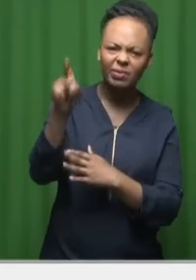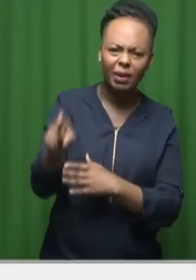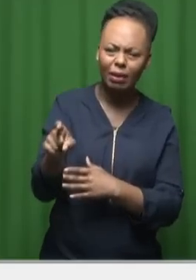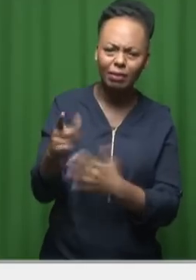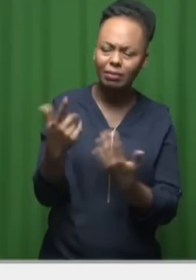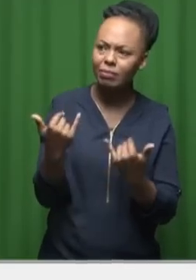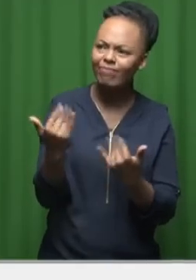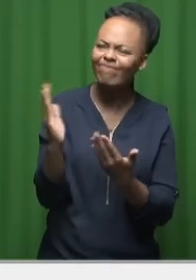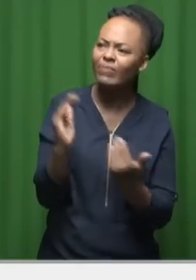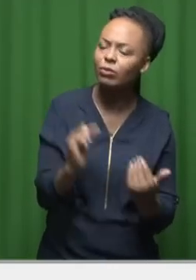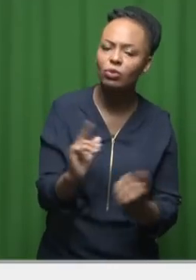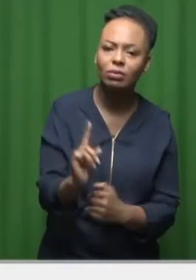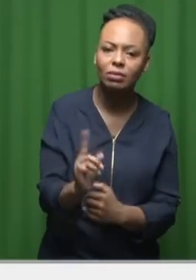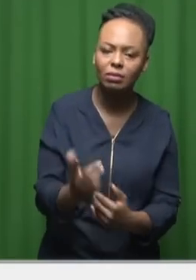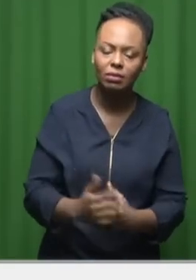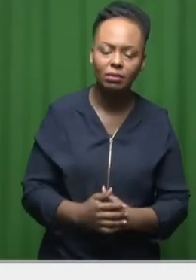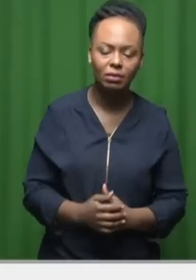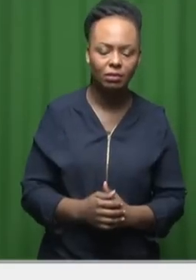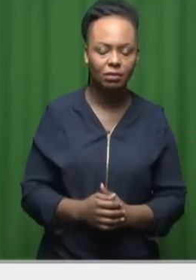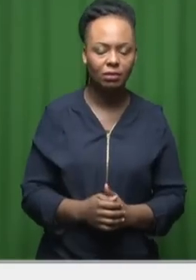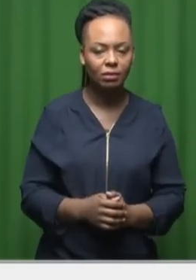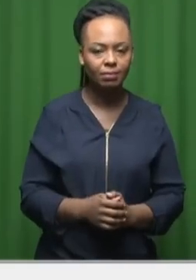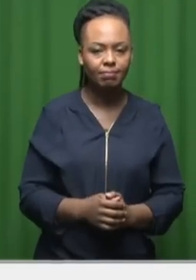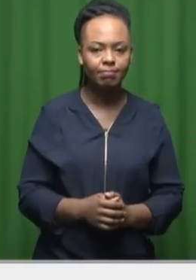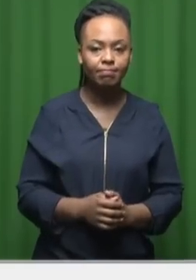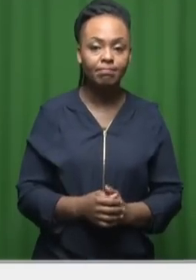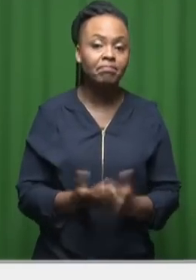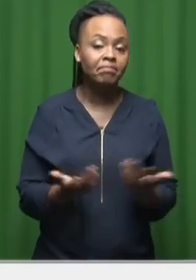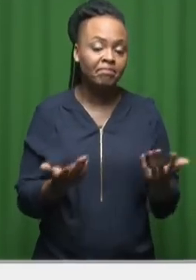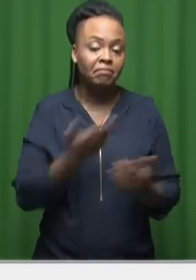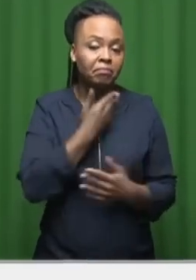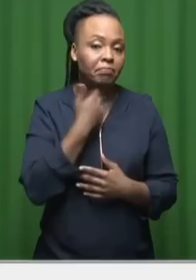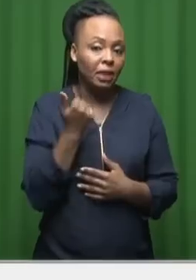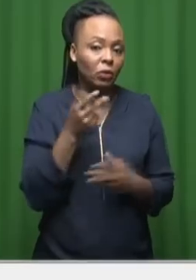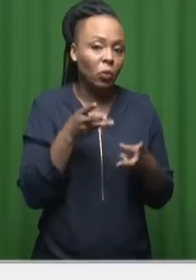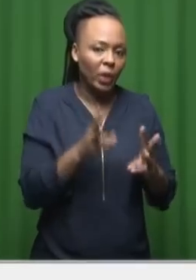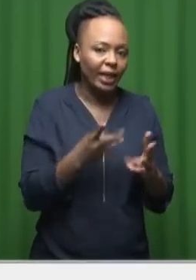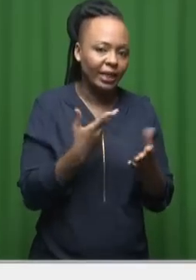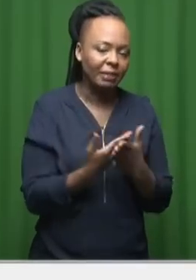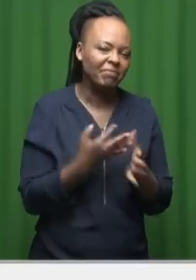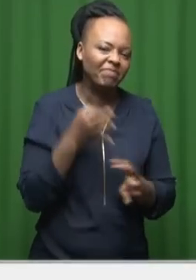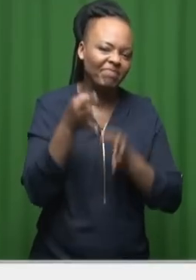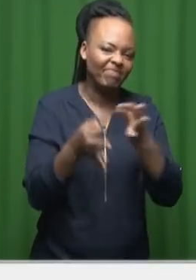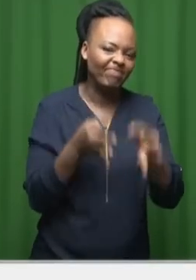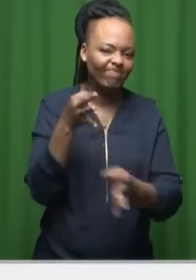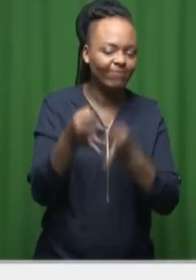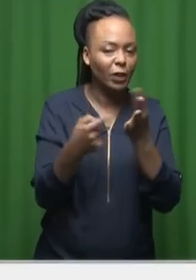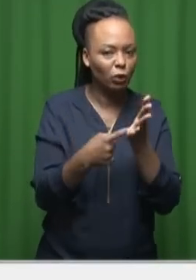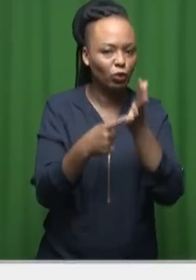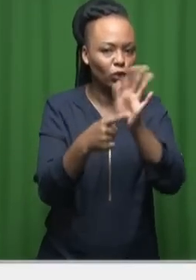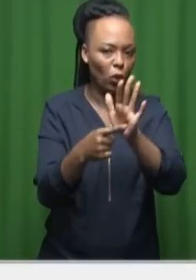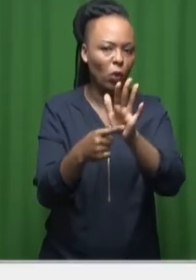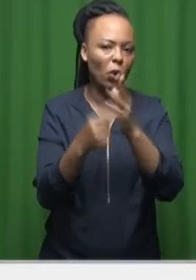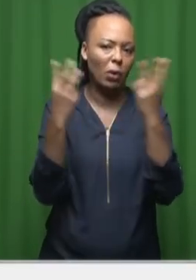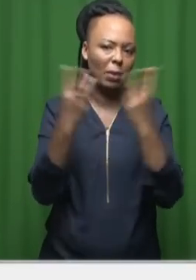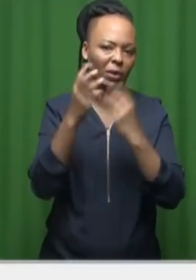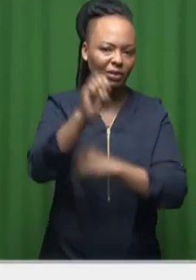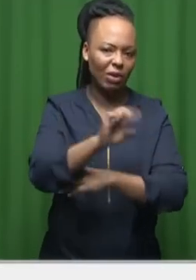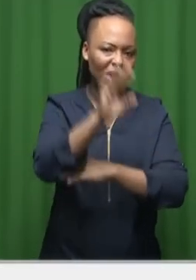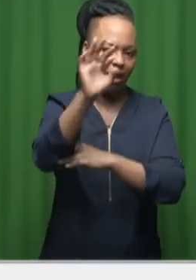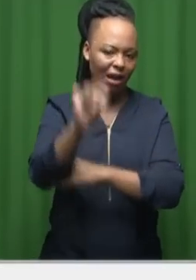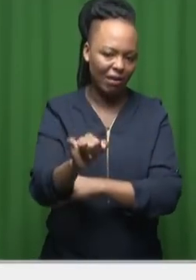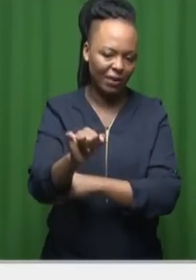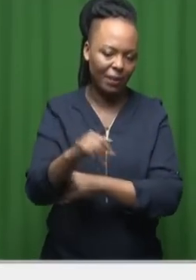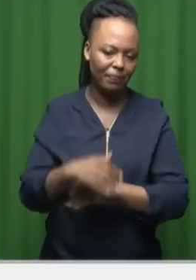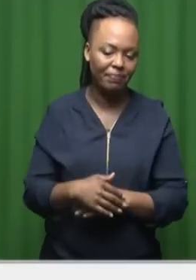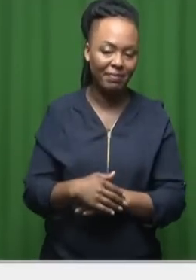for? Well, perhaps the best way I can describe it is to actually show South Africans what our load